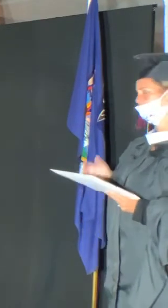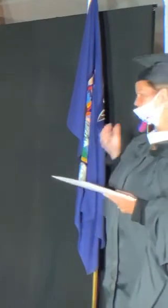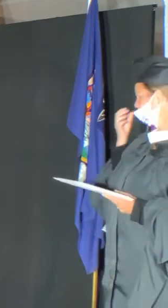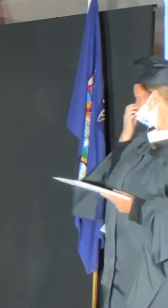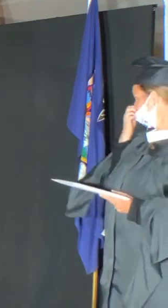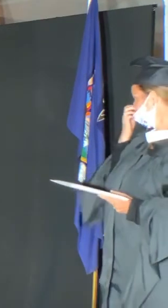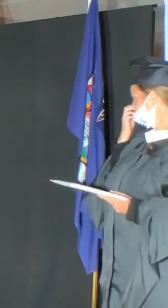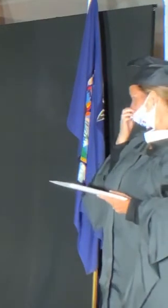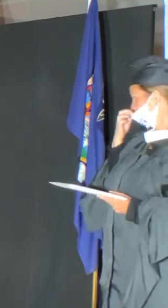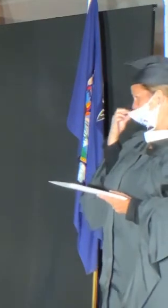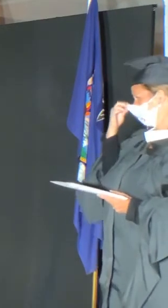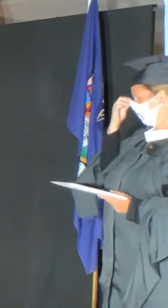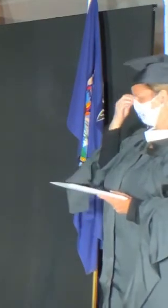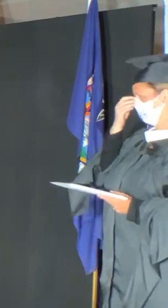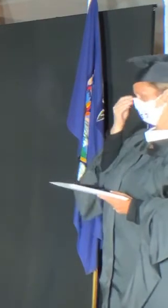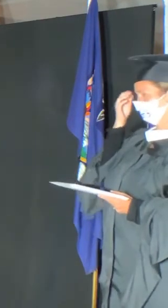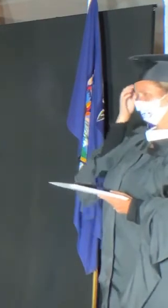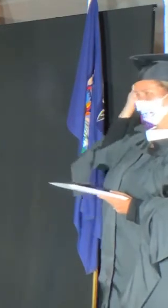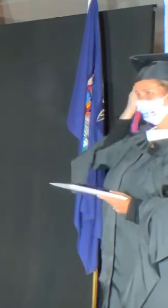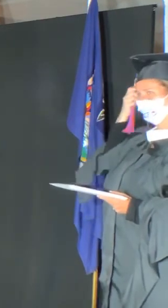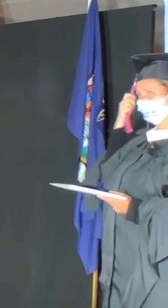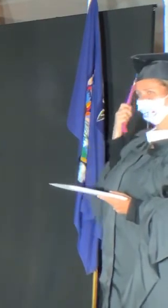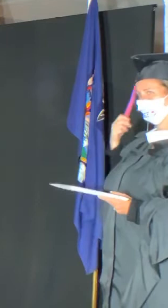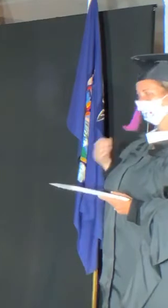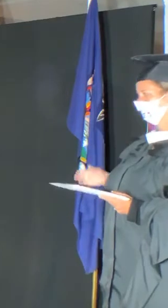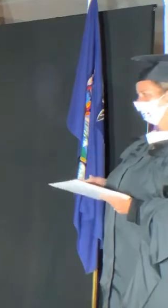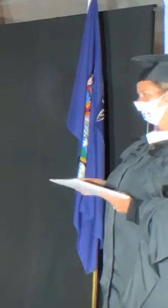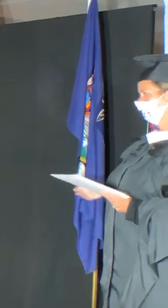Grace O'Brien.